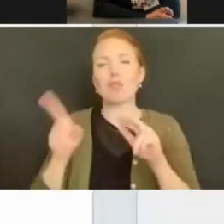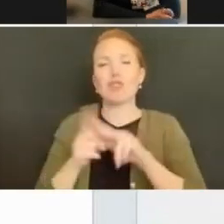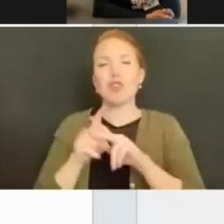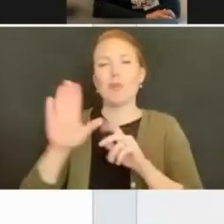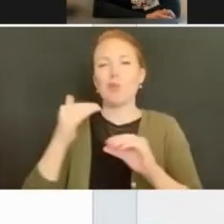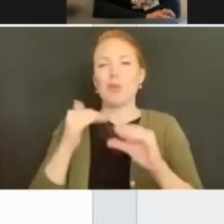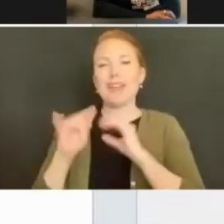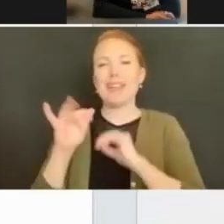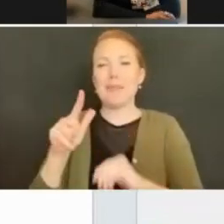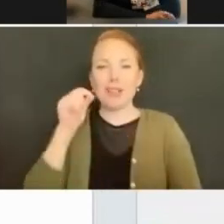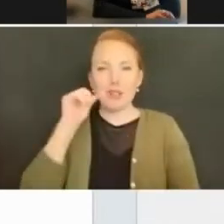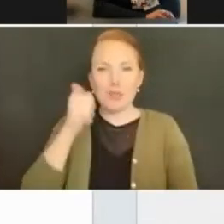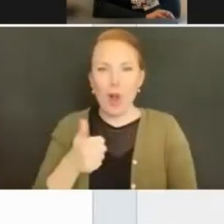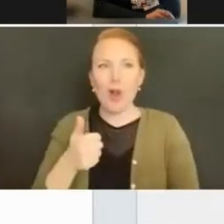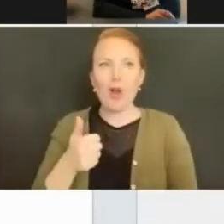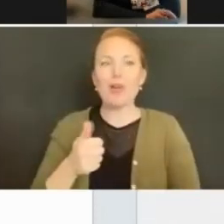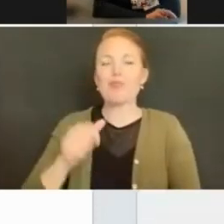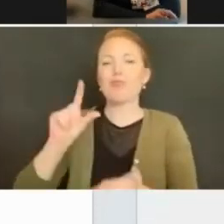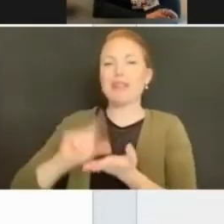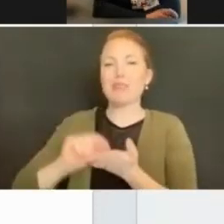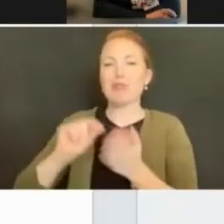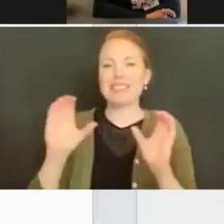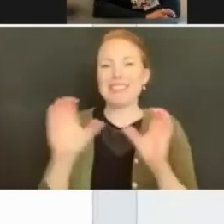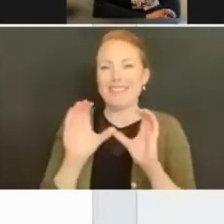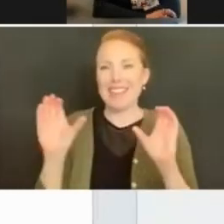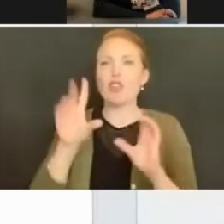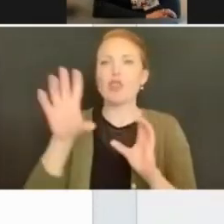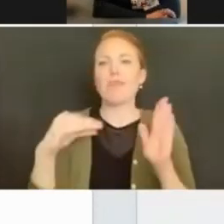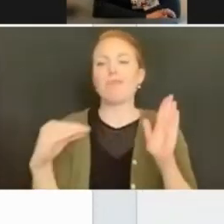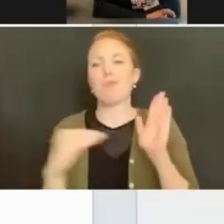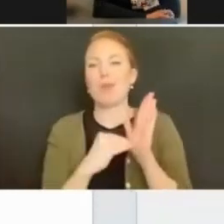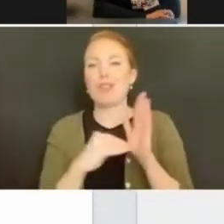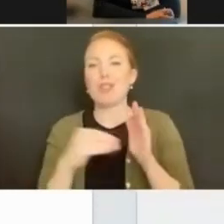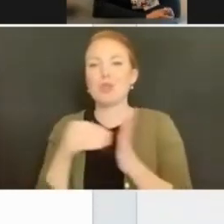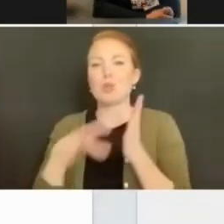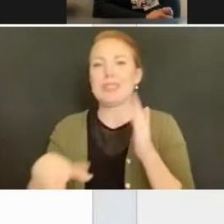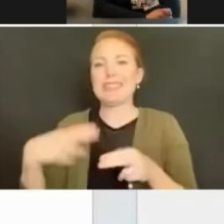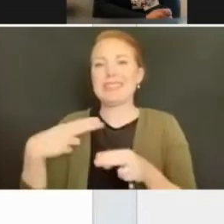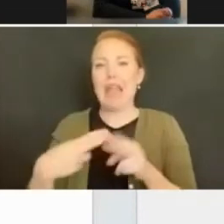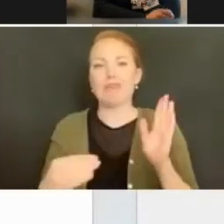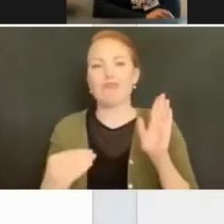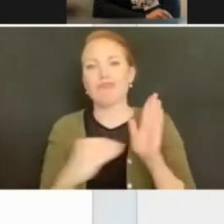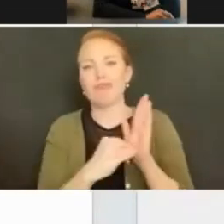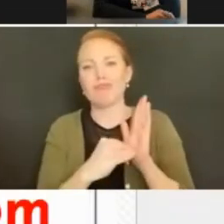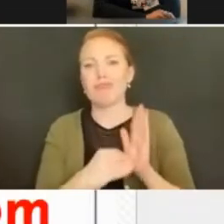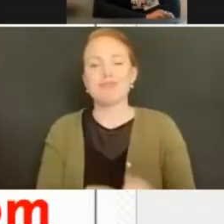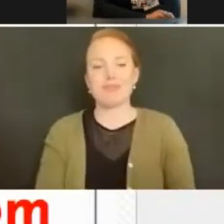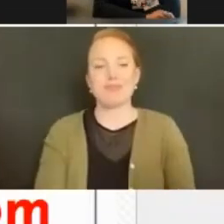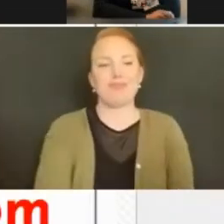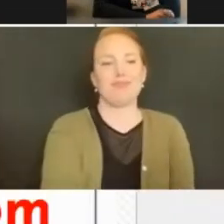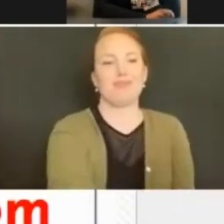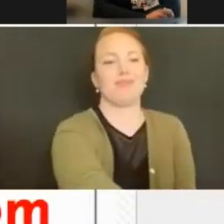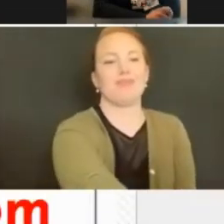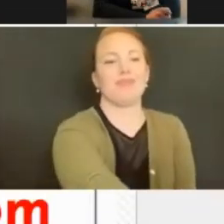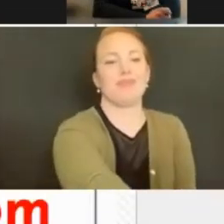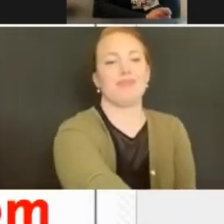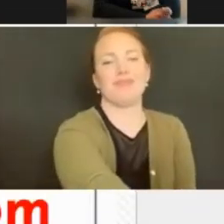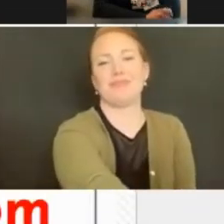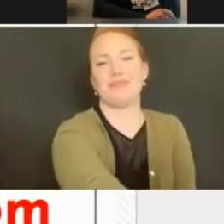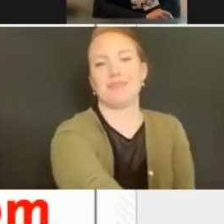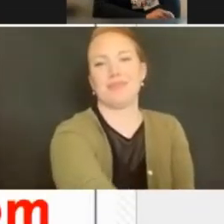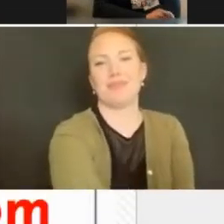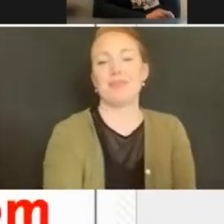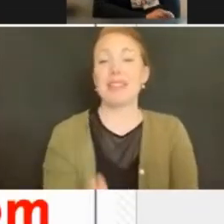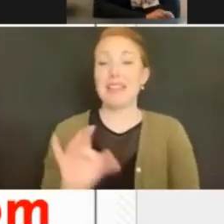well, a printable certificate where this teacher, you can put the student's name right here so you can customize it for them. And if you're watching on a recording,